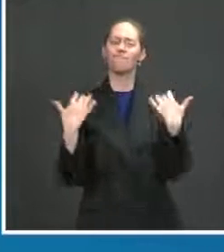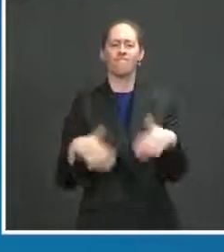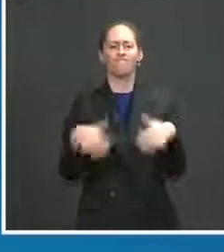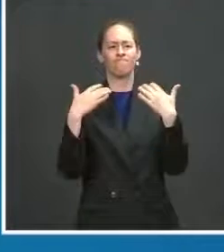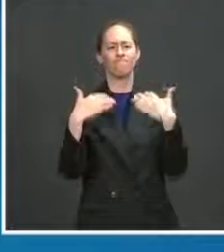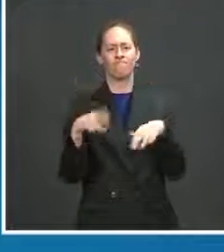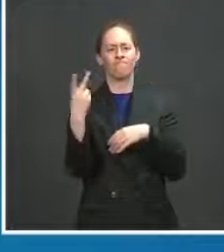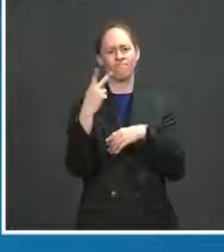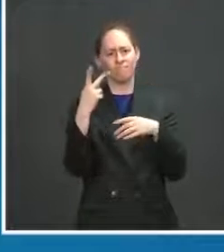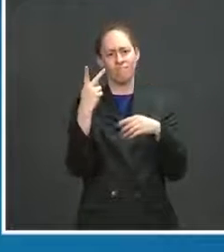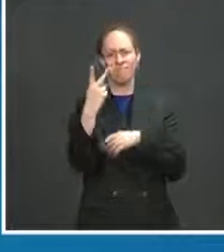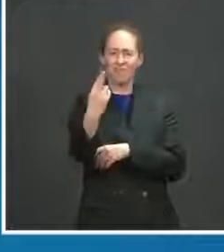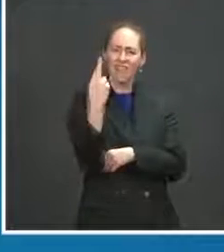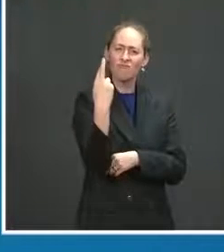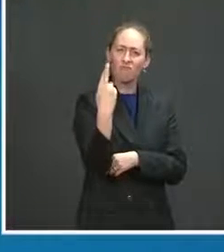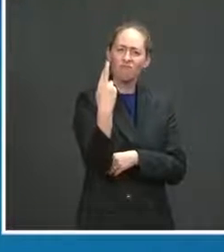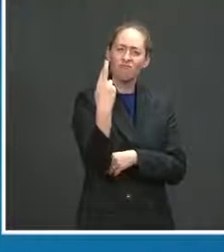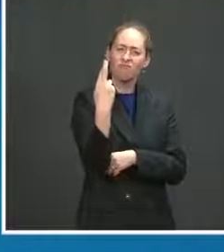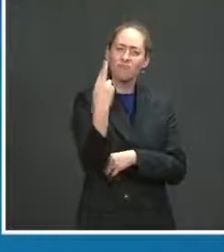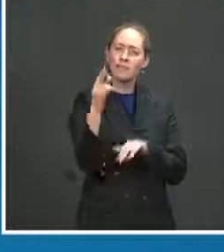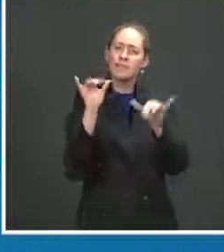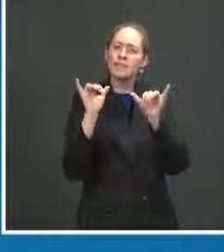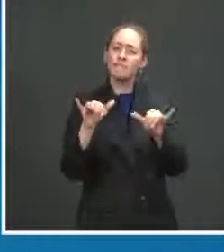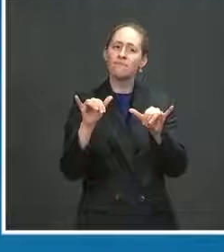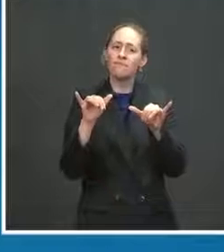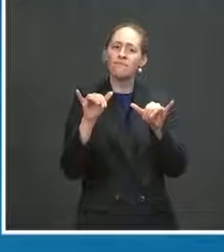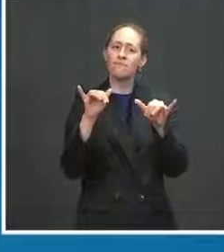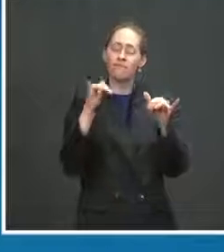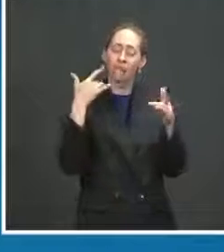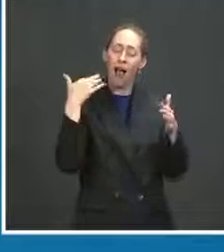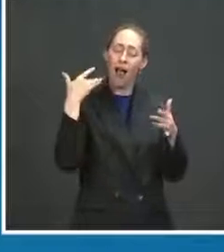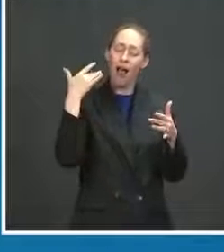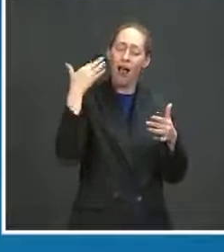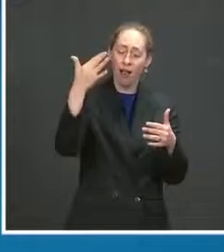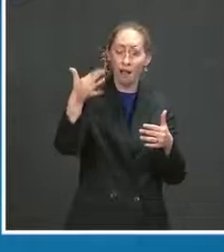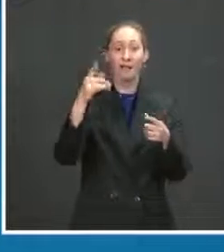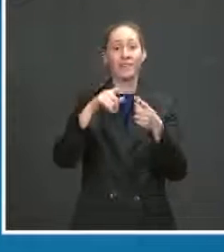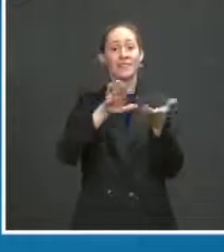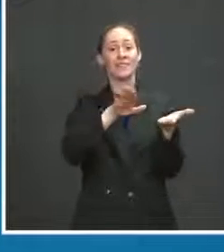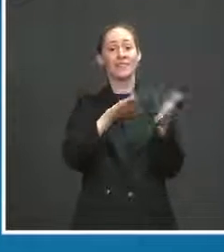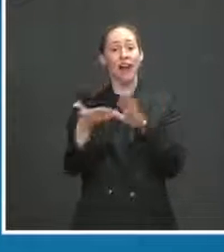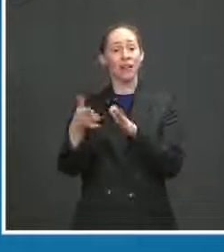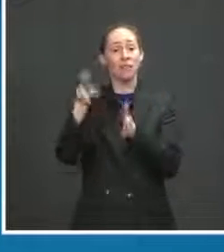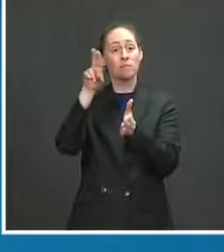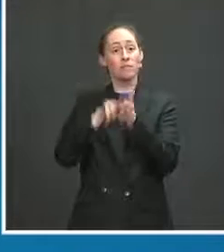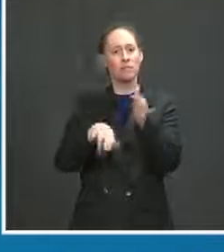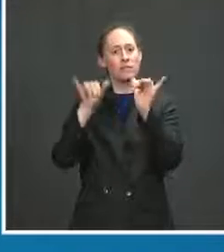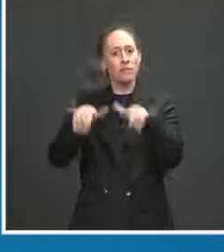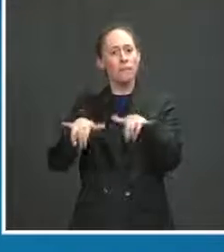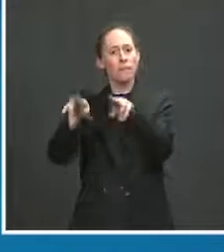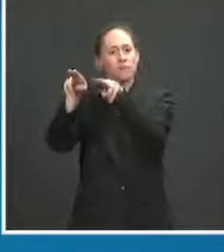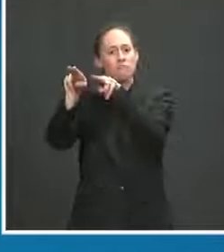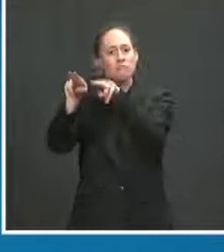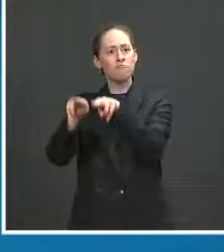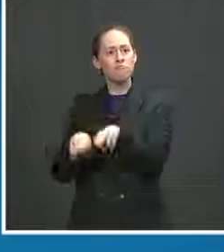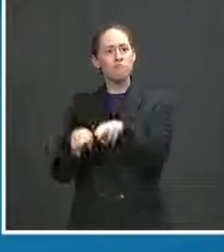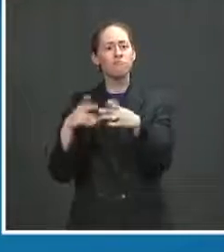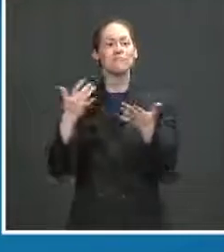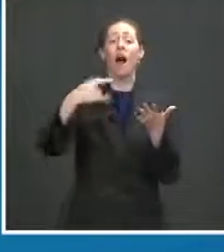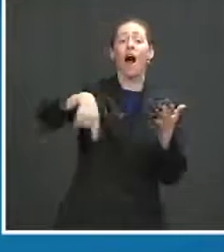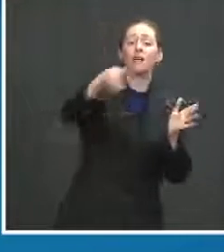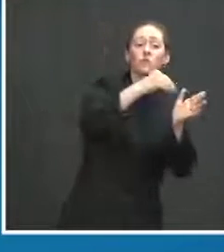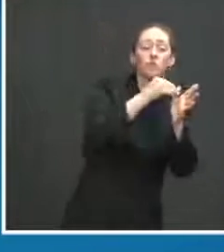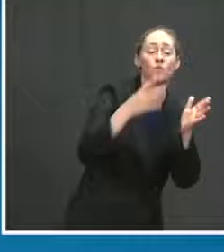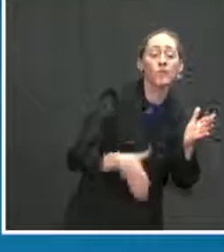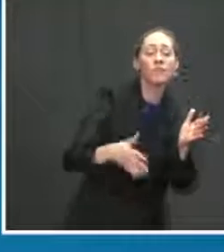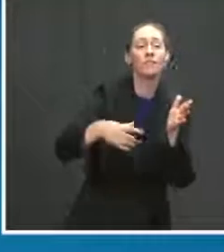So midshipmen, throughout our history, officers in the United States Navy,